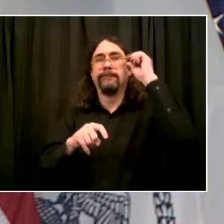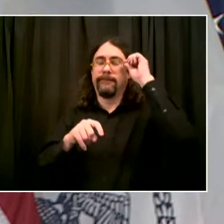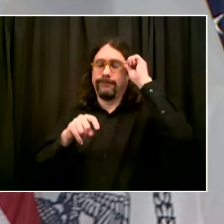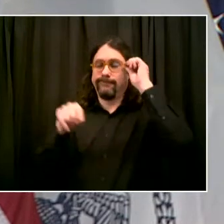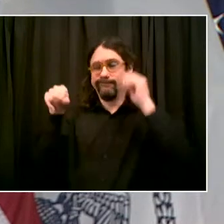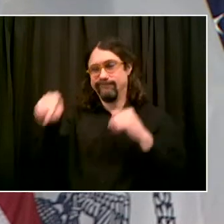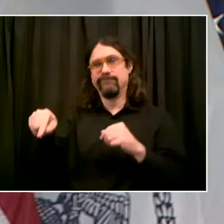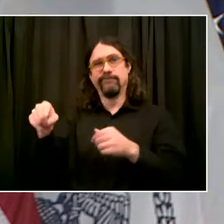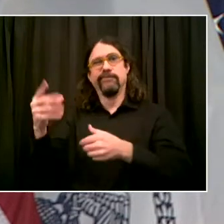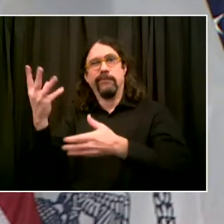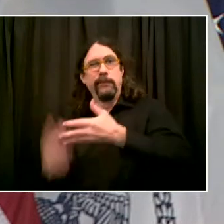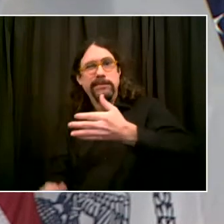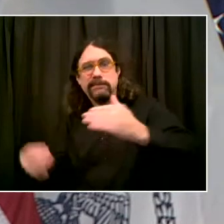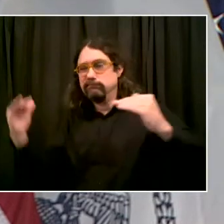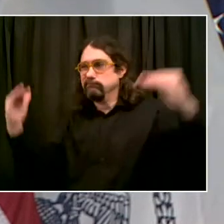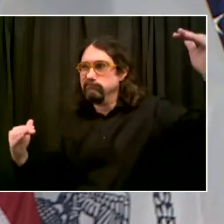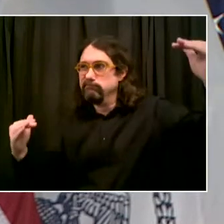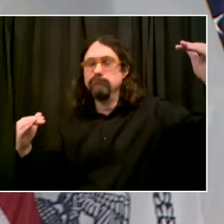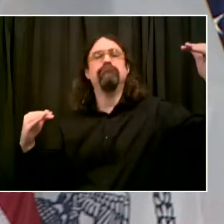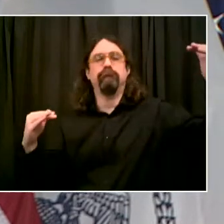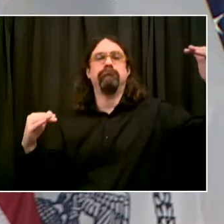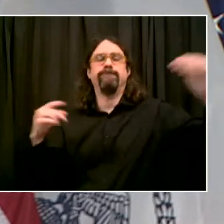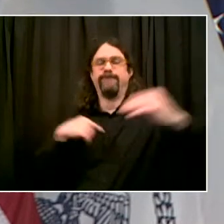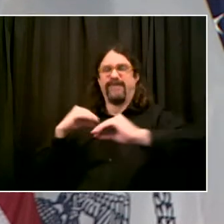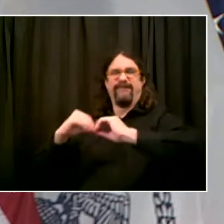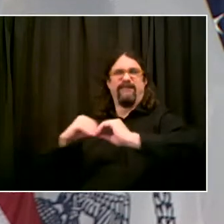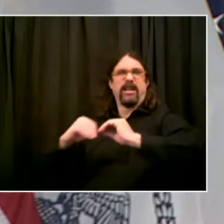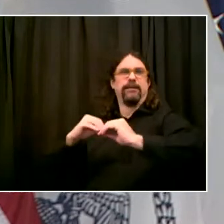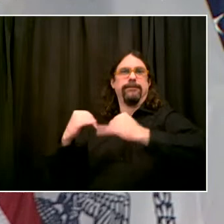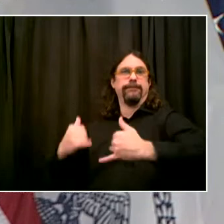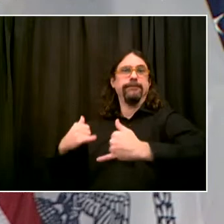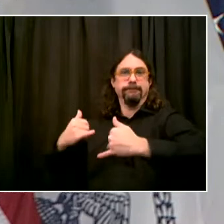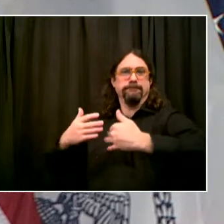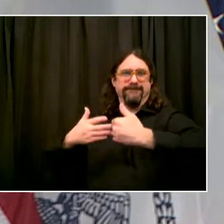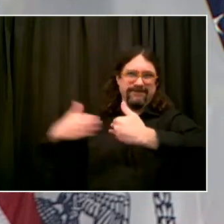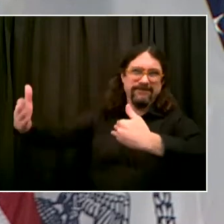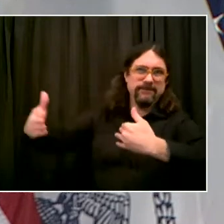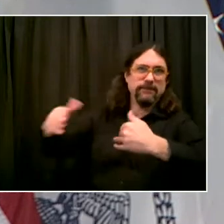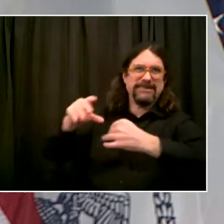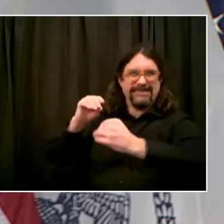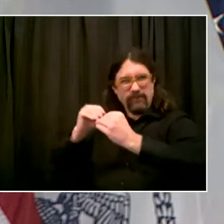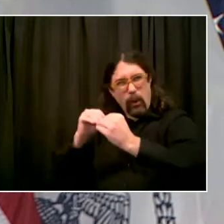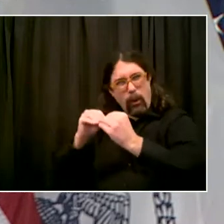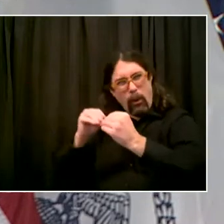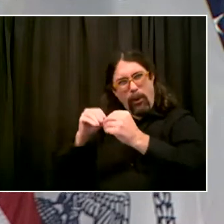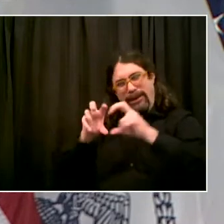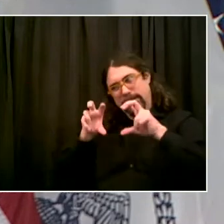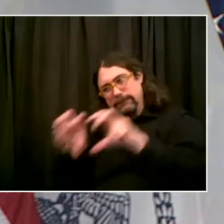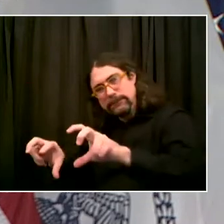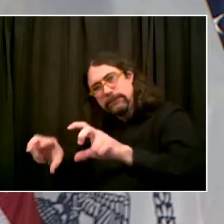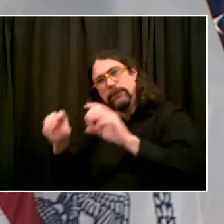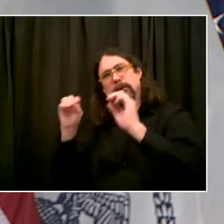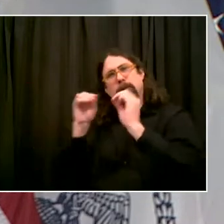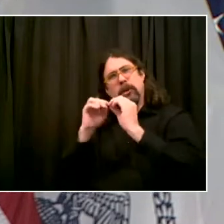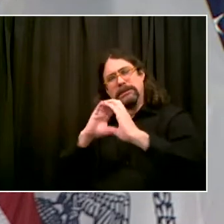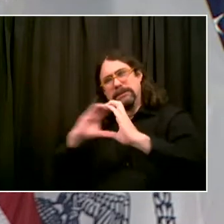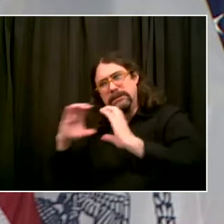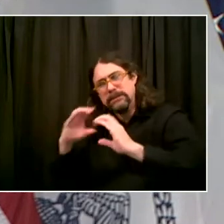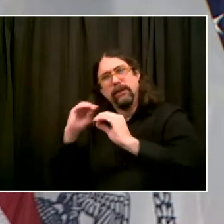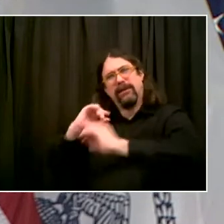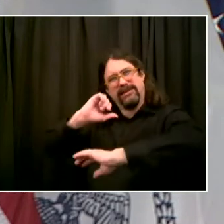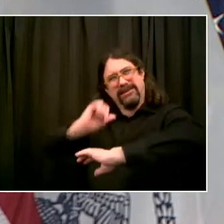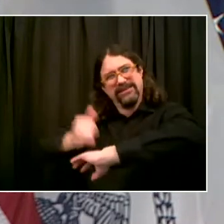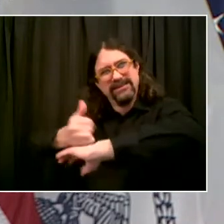disparity that needs to be addressed aggressively and creatively. So we'll continue talking about both the data as